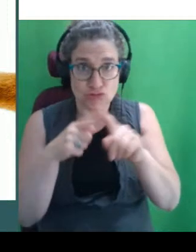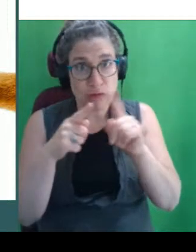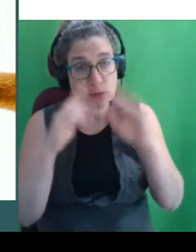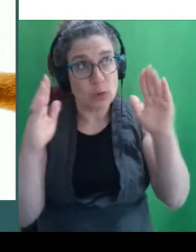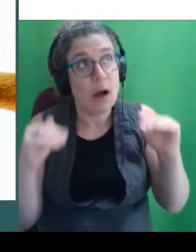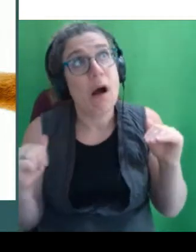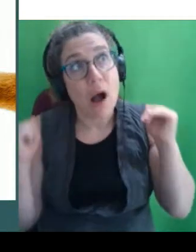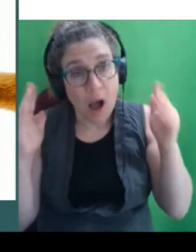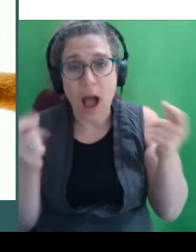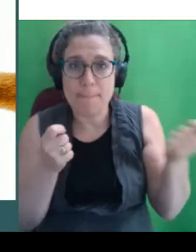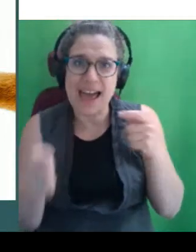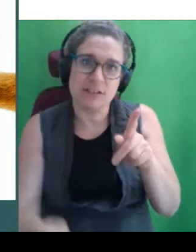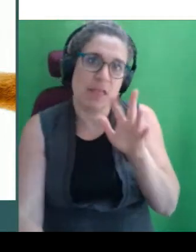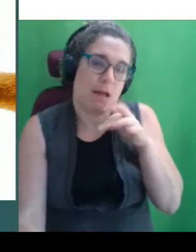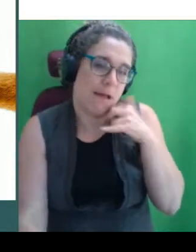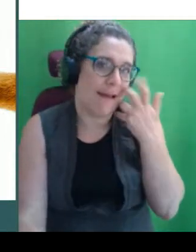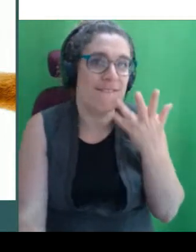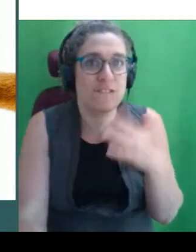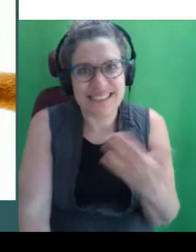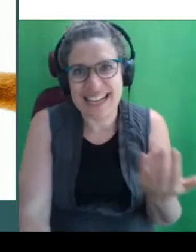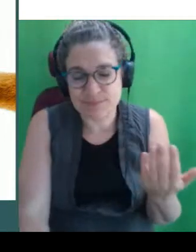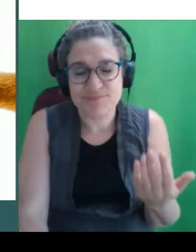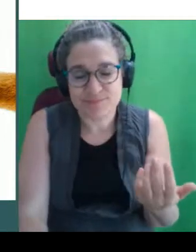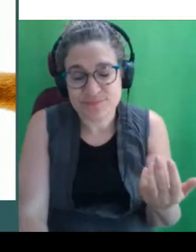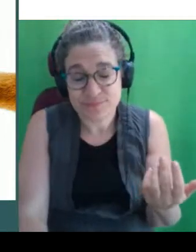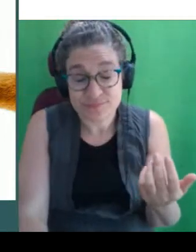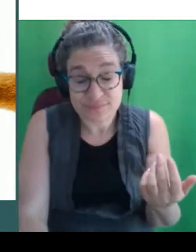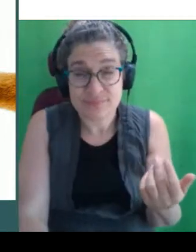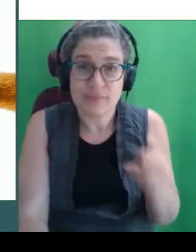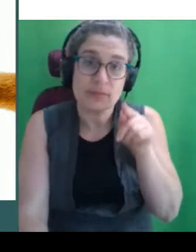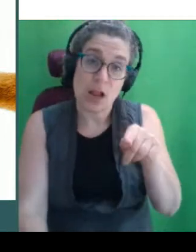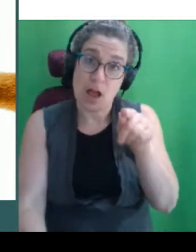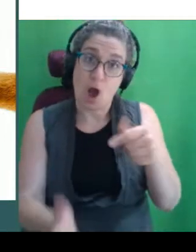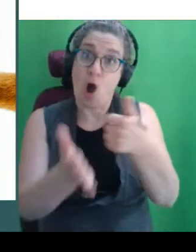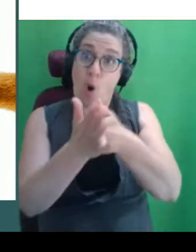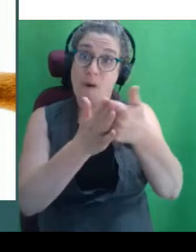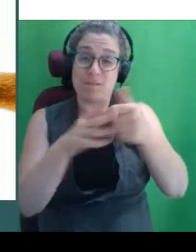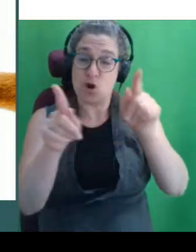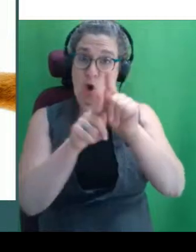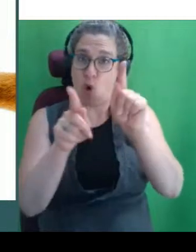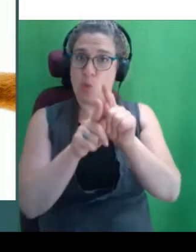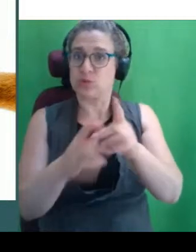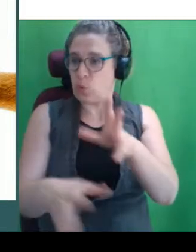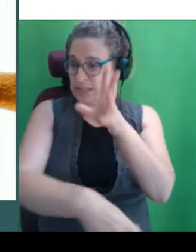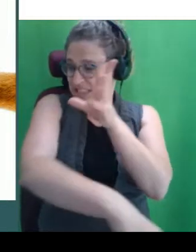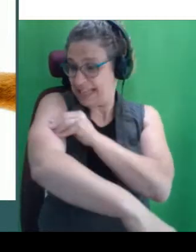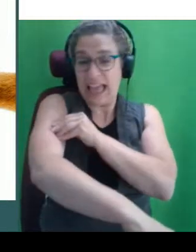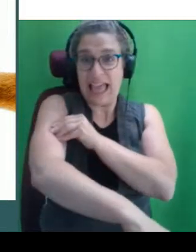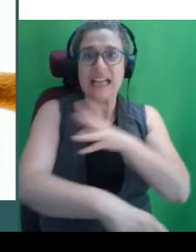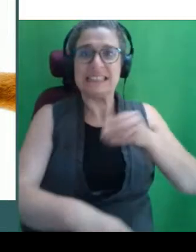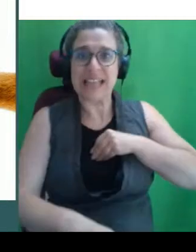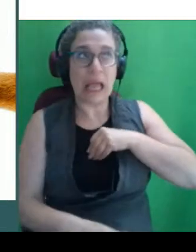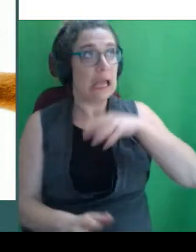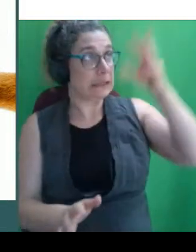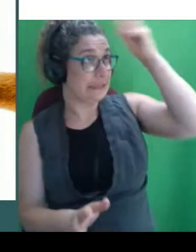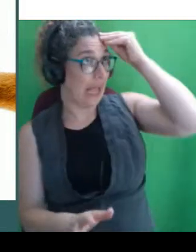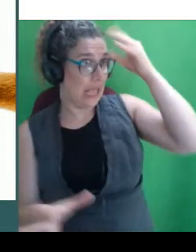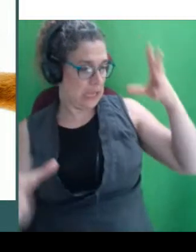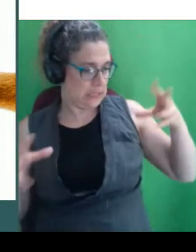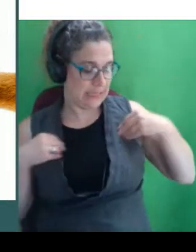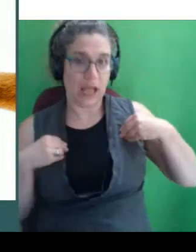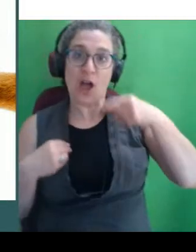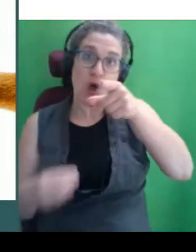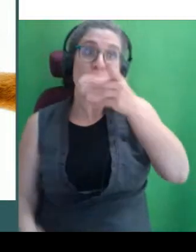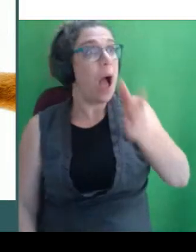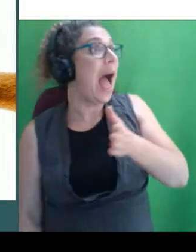in, day out. It's often transported out of the home because, as I say, it's very, very sticky, so it can stick on hair, clothing, and